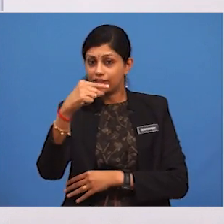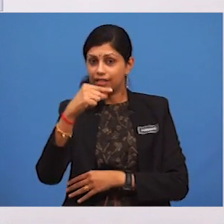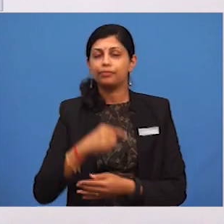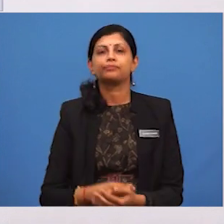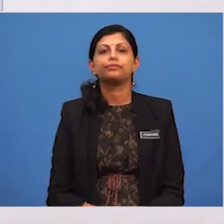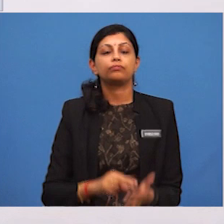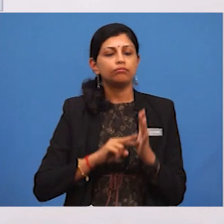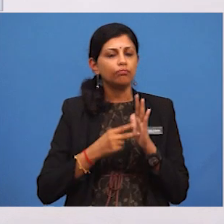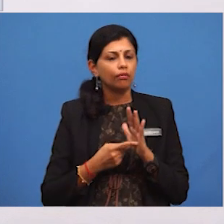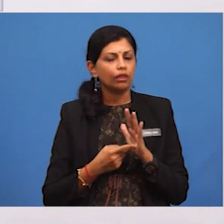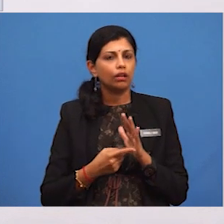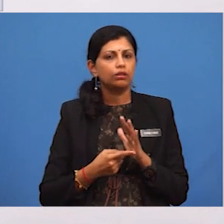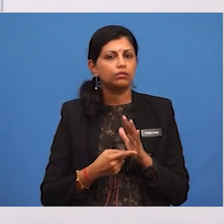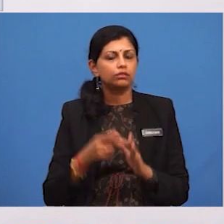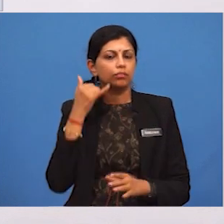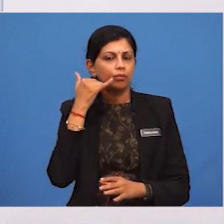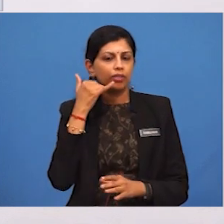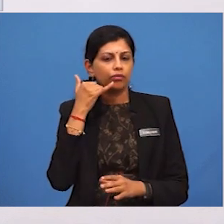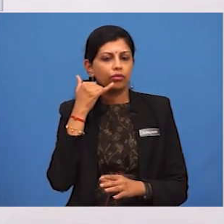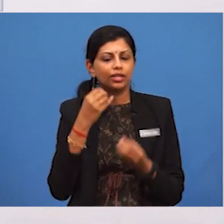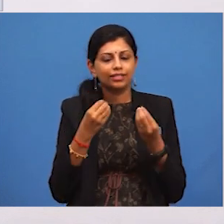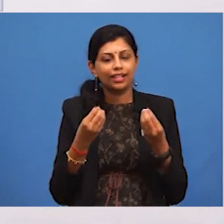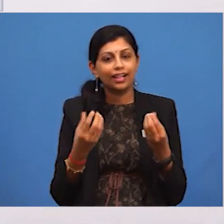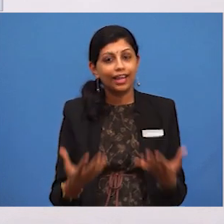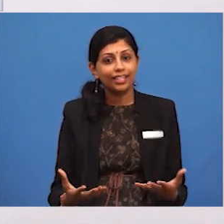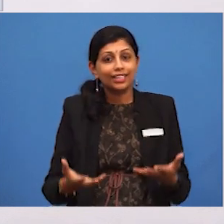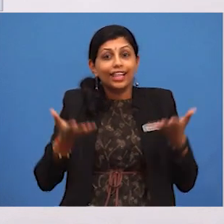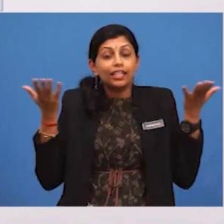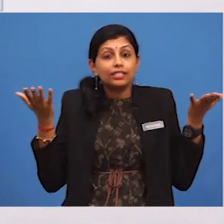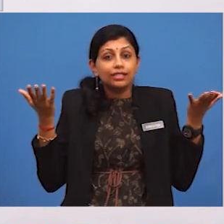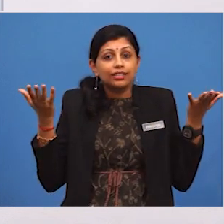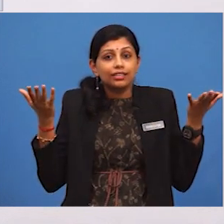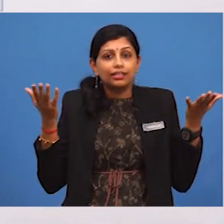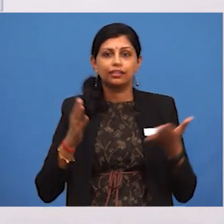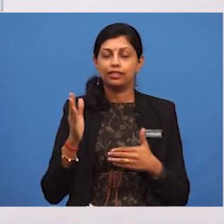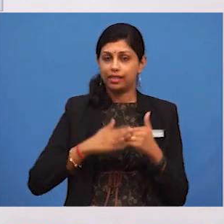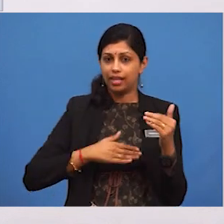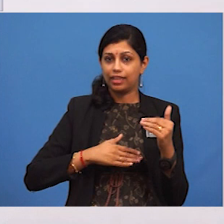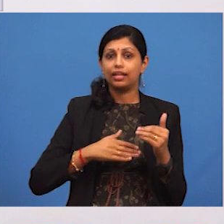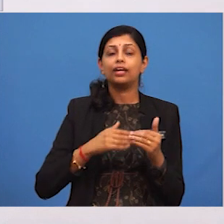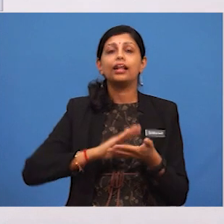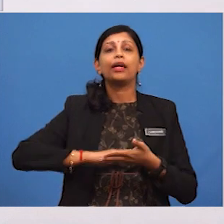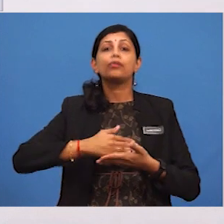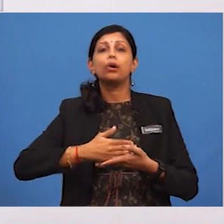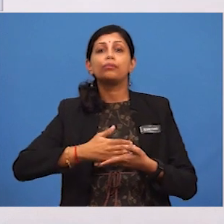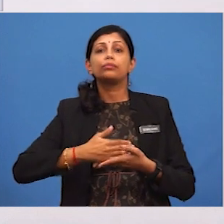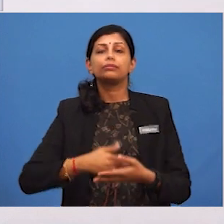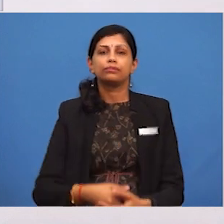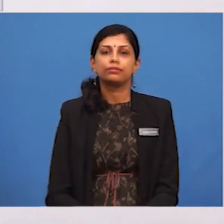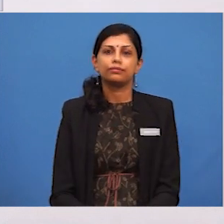This means that the mobile phone is lighter for you to carry than the laptop.